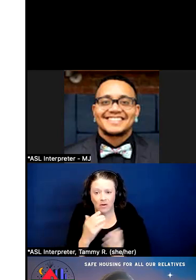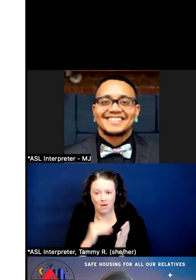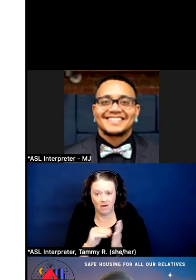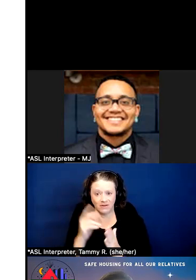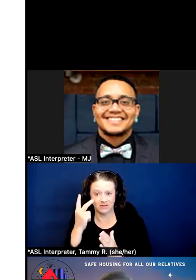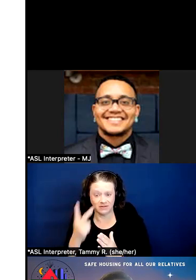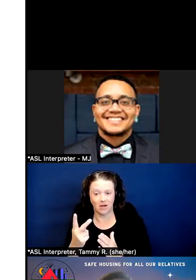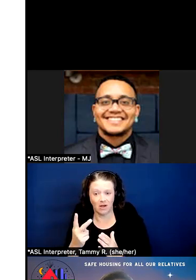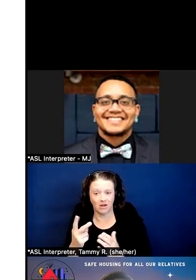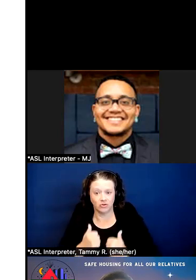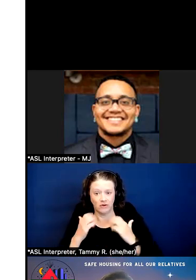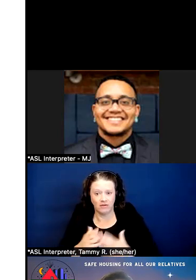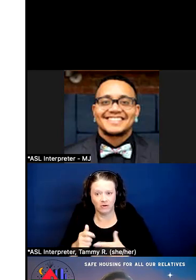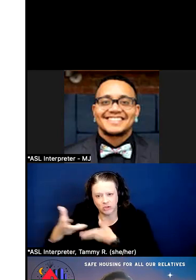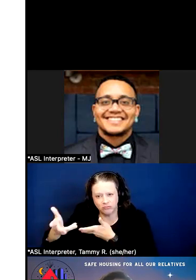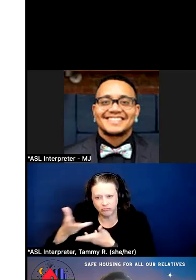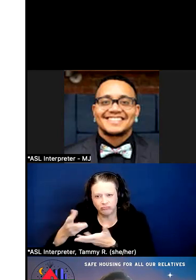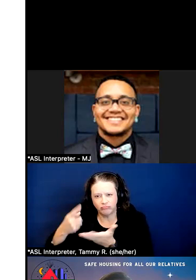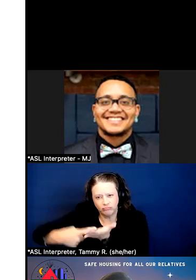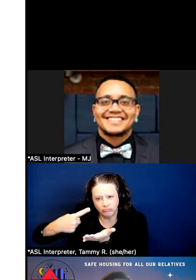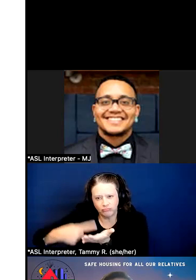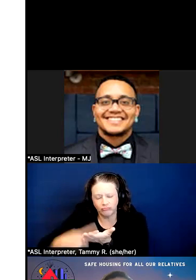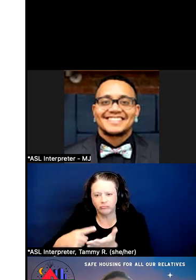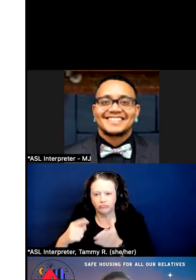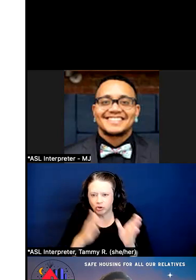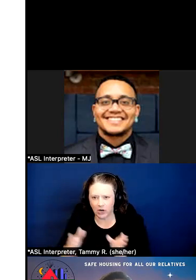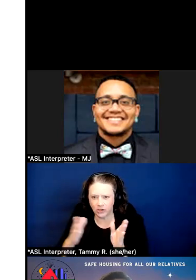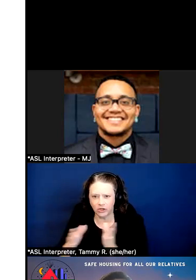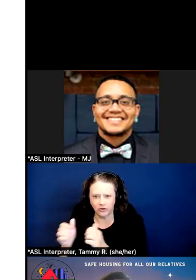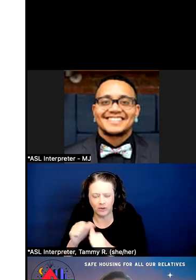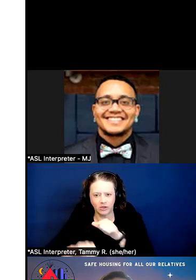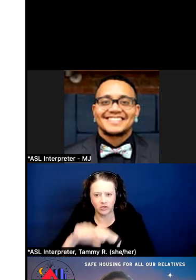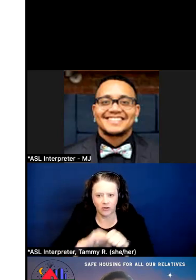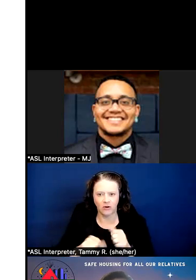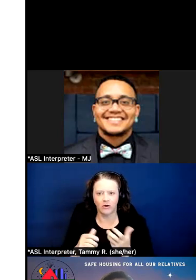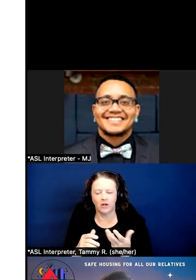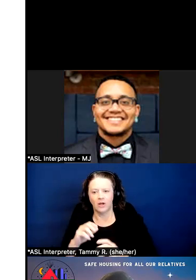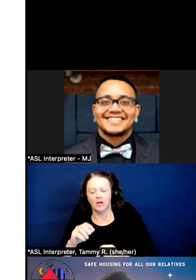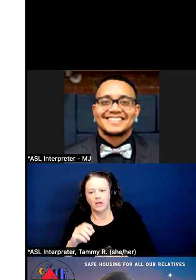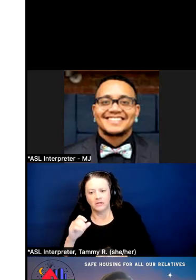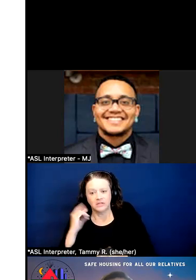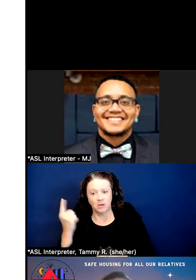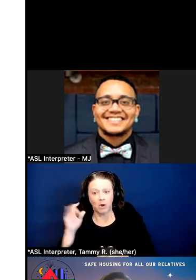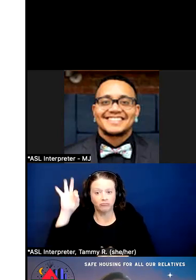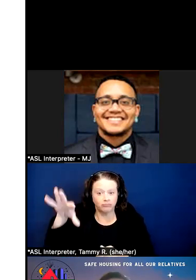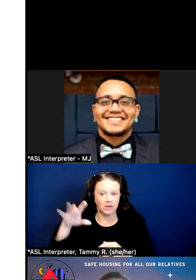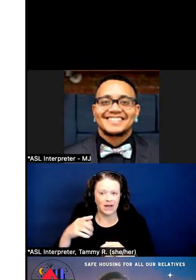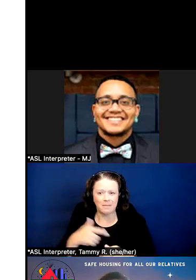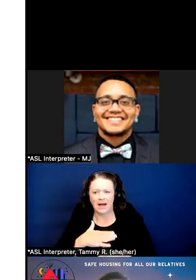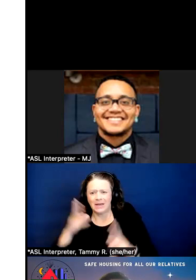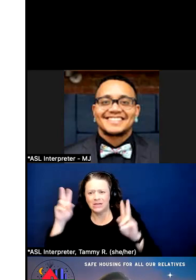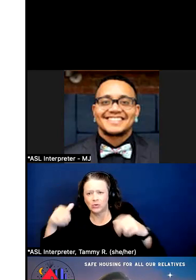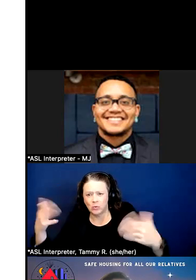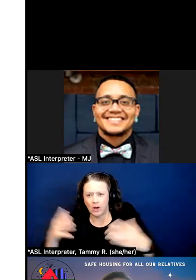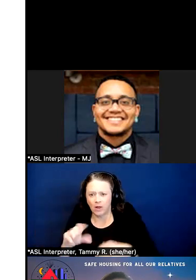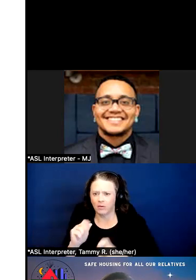survivors strategizing with one another as an issue would come up. 3 or 4 people would say, I have a similar experience, and then would say, this is how